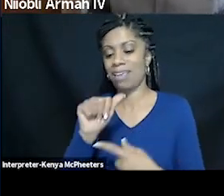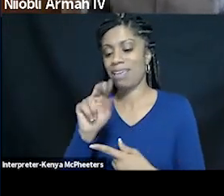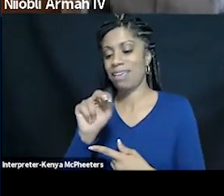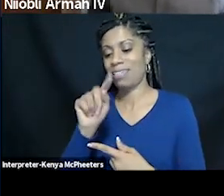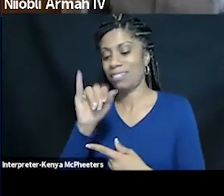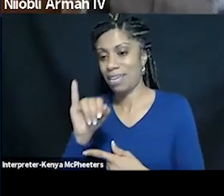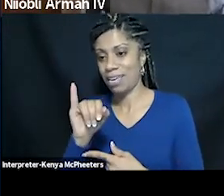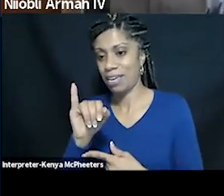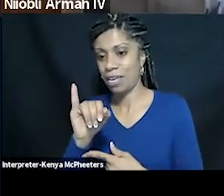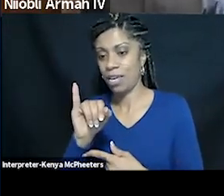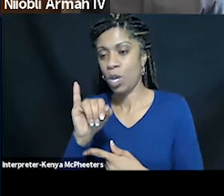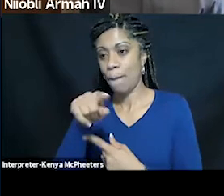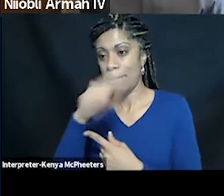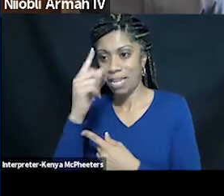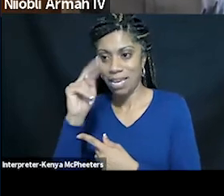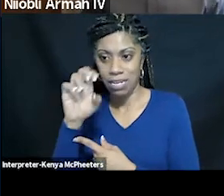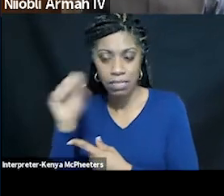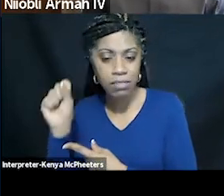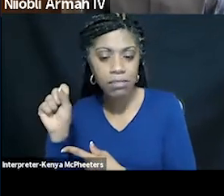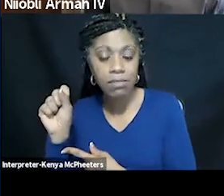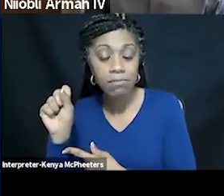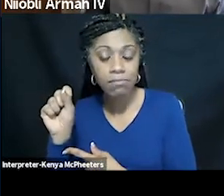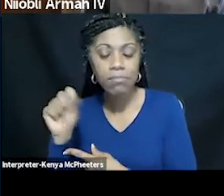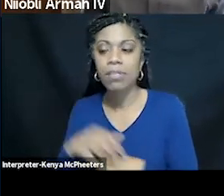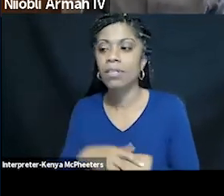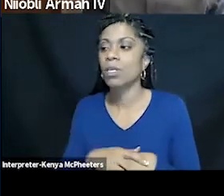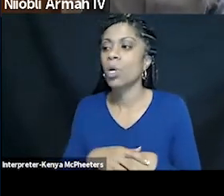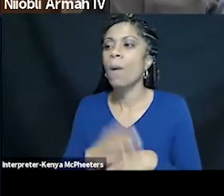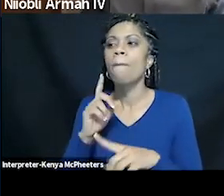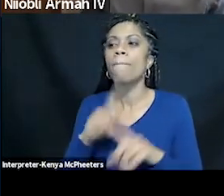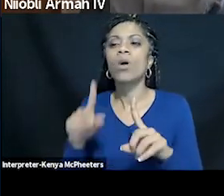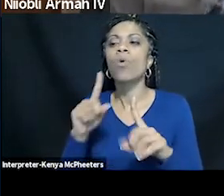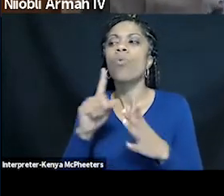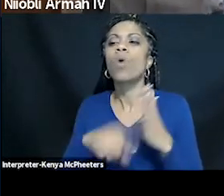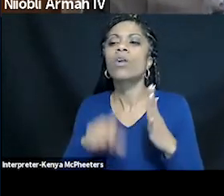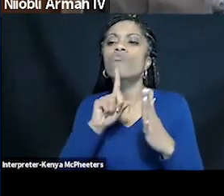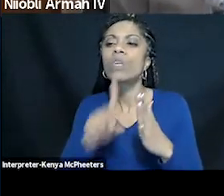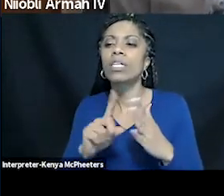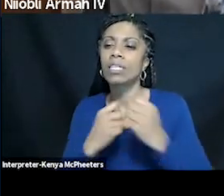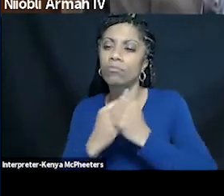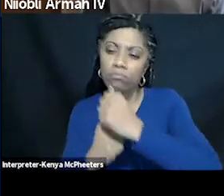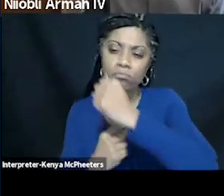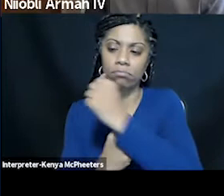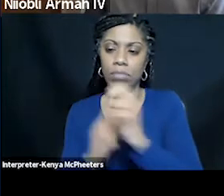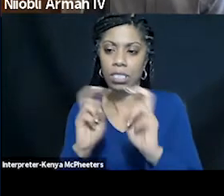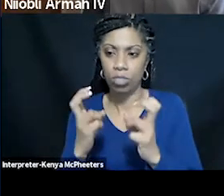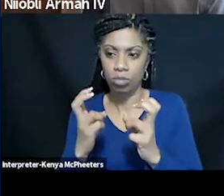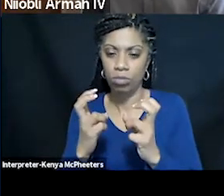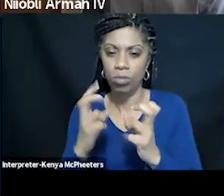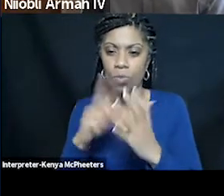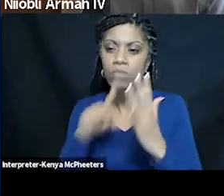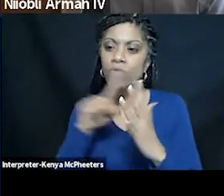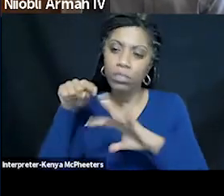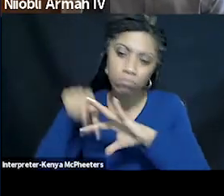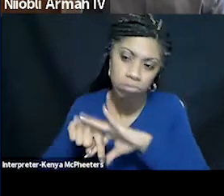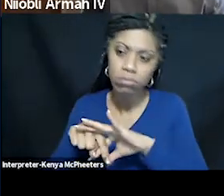diversity, equity, and inclusion are fundamental issues, but what are we going to anchor on? And we chose, of all those things, to anchor on race, not